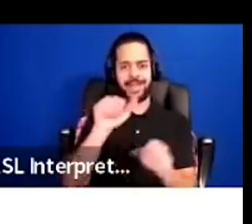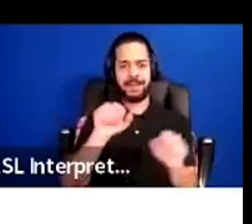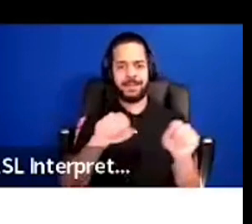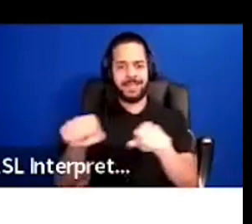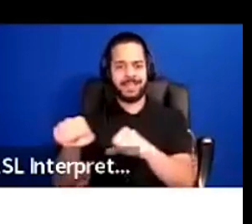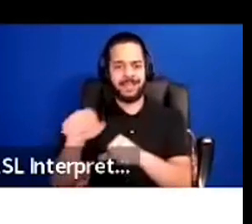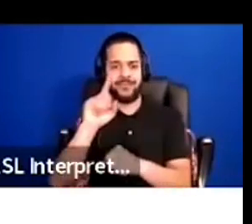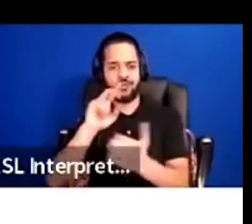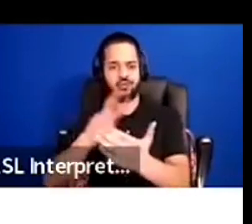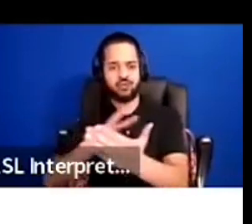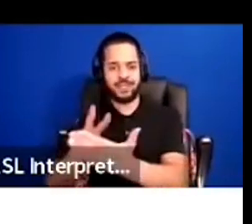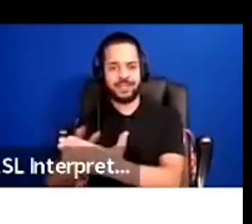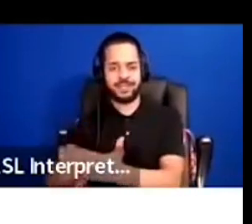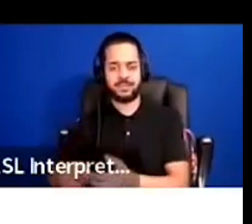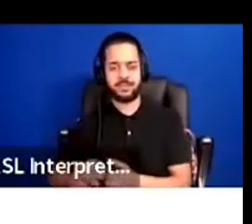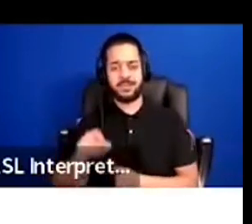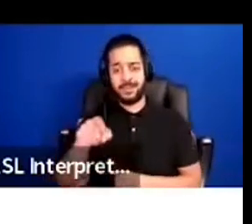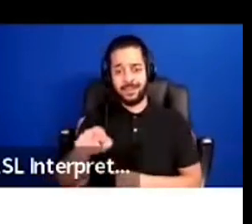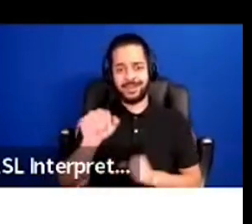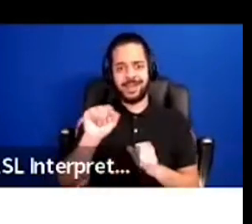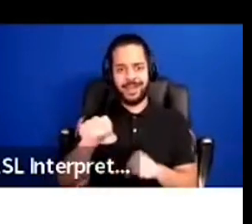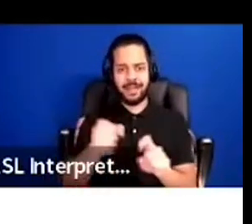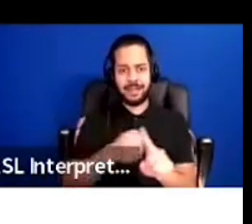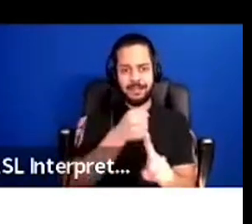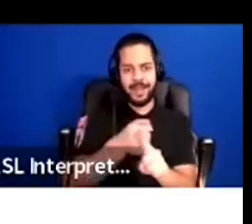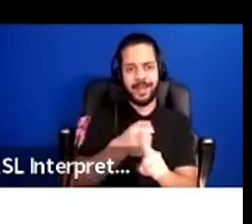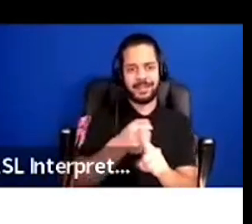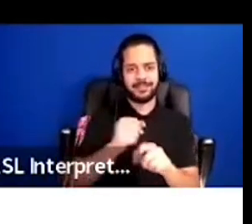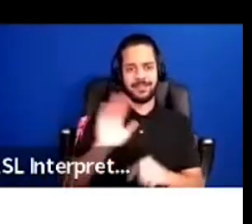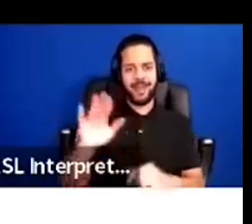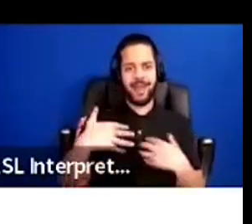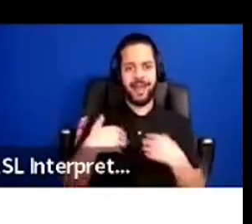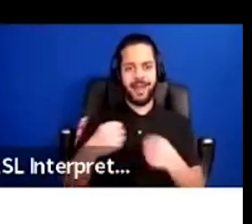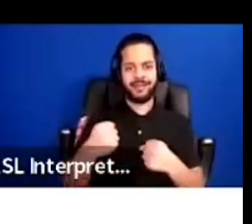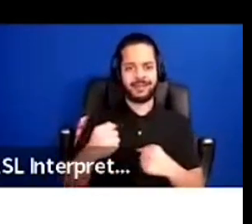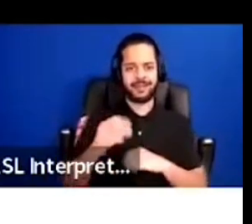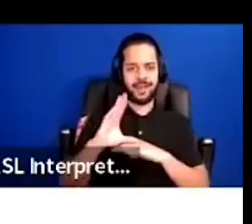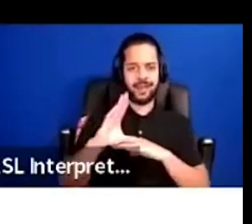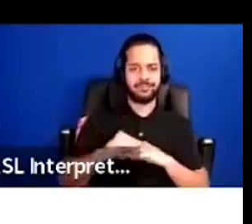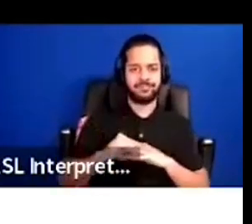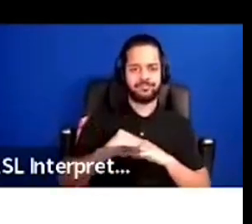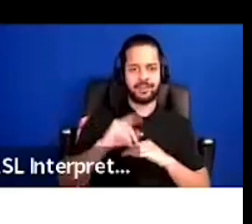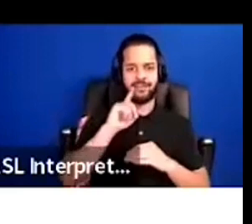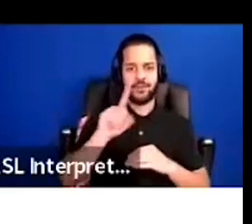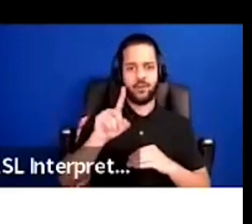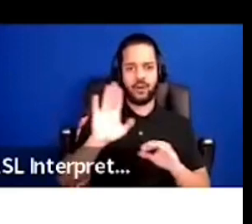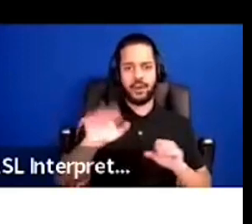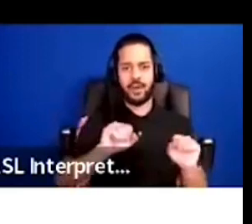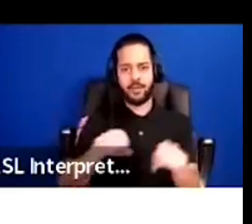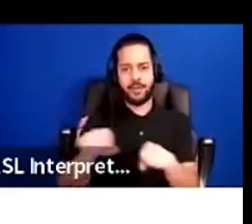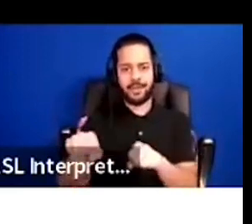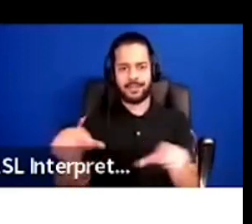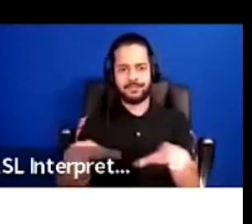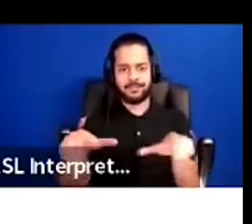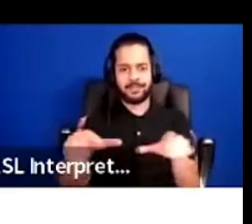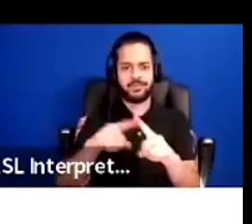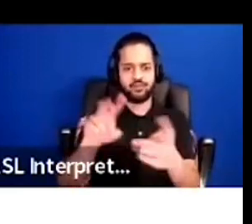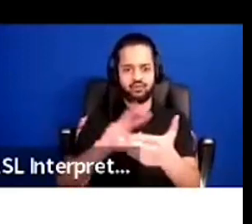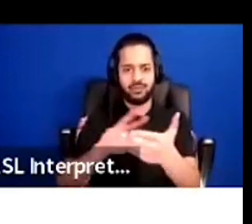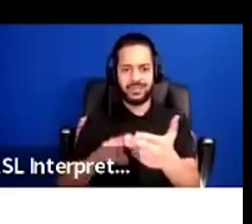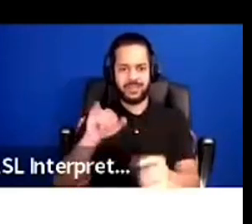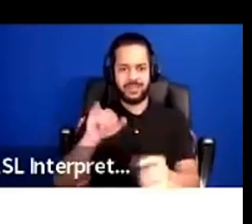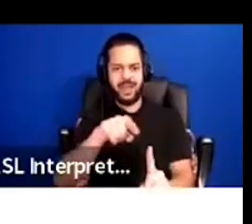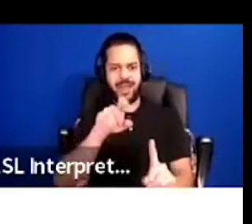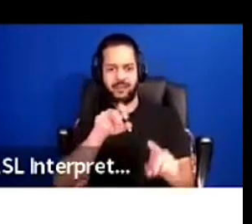can impact the students, just how a student feels about themselves. So it's really a delicate balance that we constantly have to be looking at.